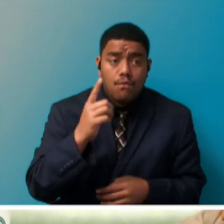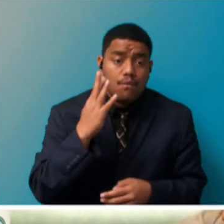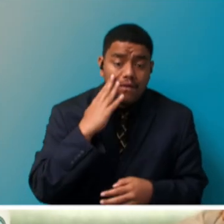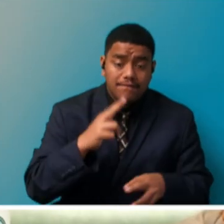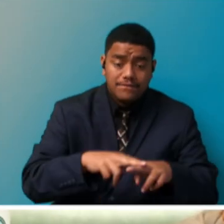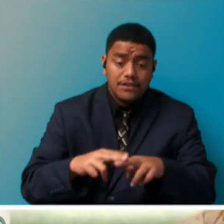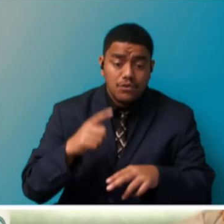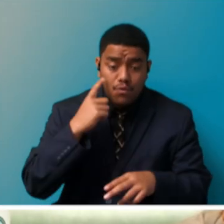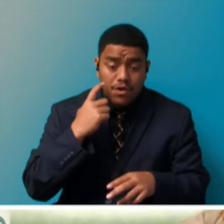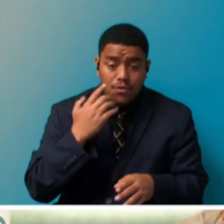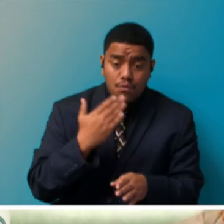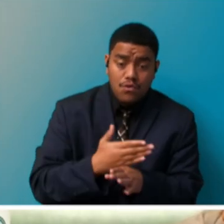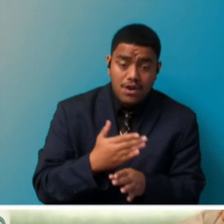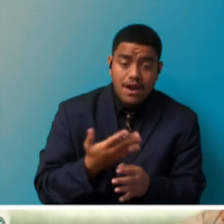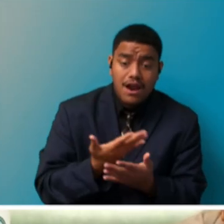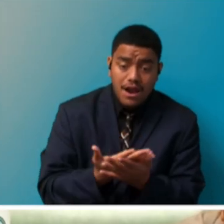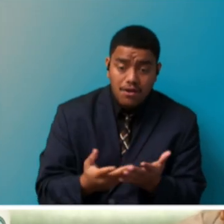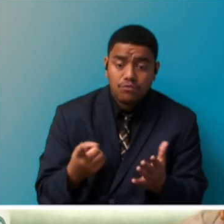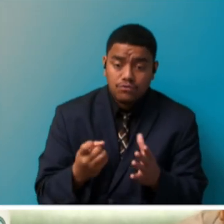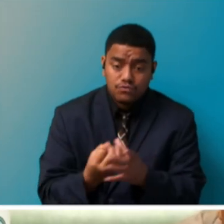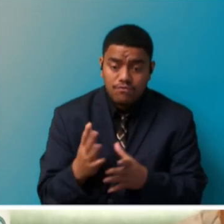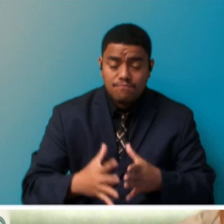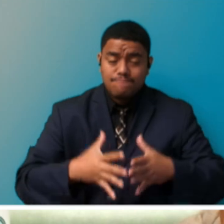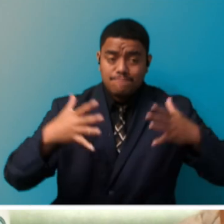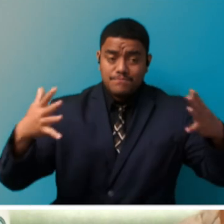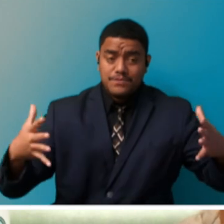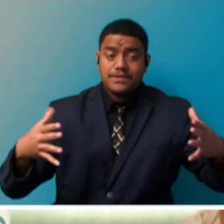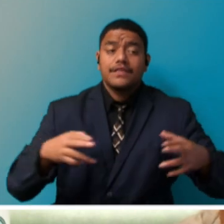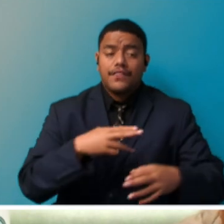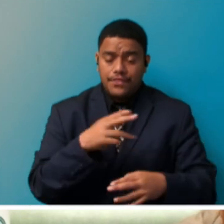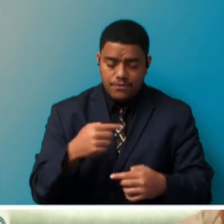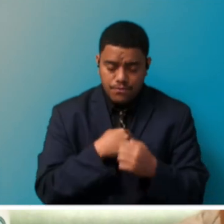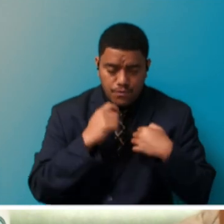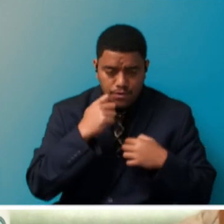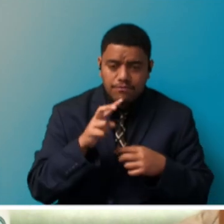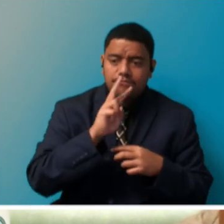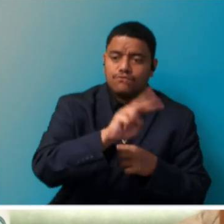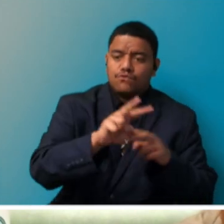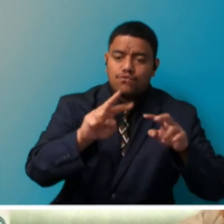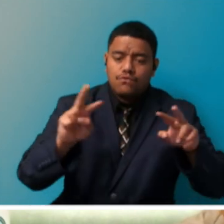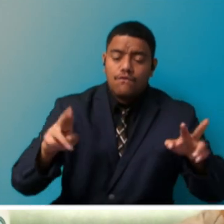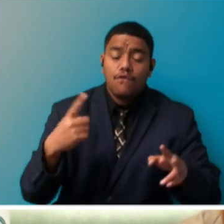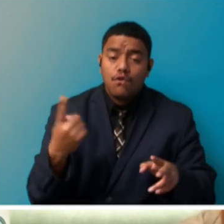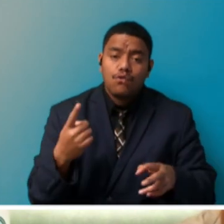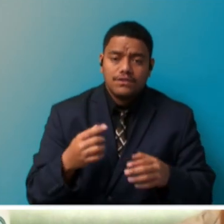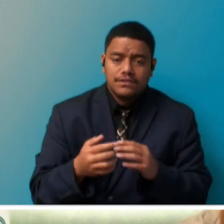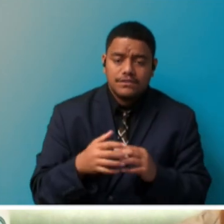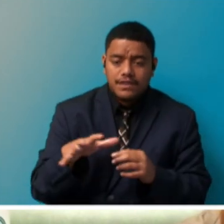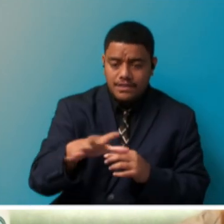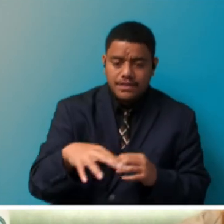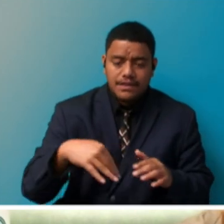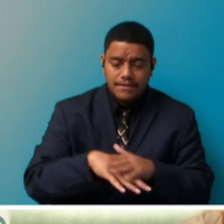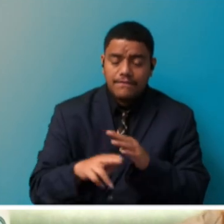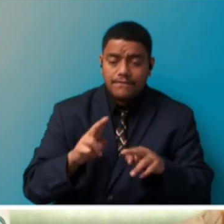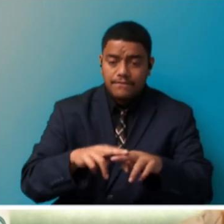Water has worked out how to grow at scale, we will then reach out to areas in Fiji where these